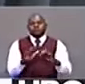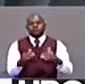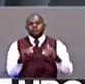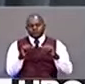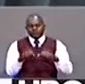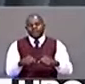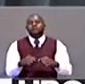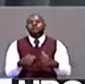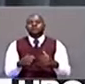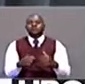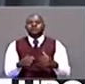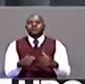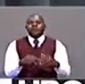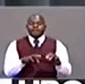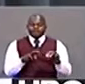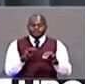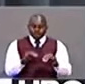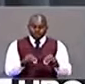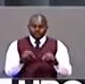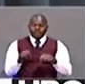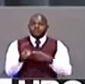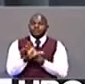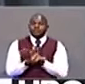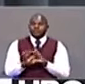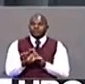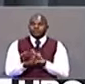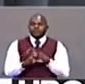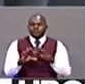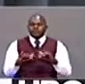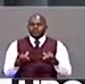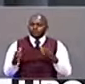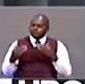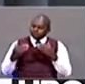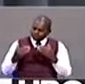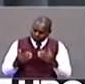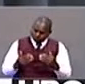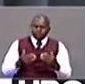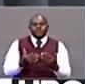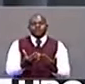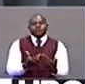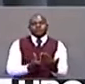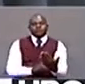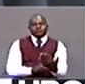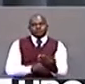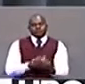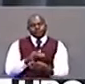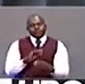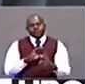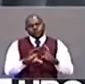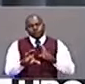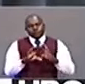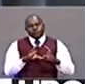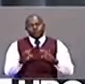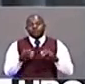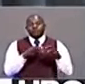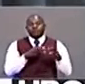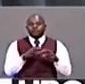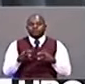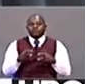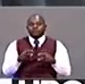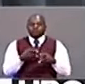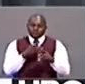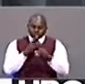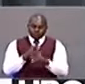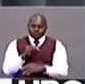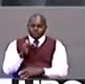we can manage expectations of this country. But also, I want to thank her for the report, but the communication strategy, Right Honourable Speaker, you processed in